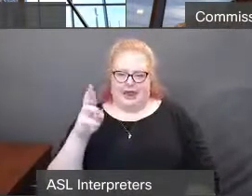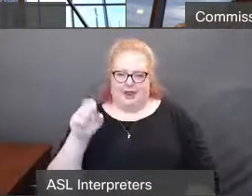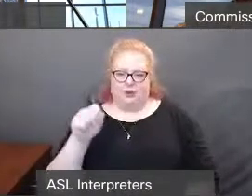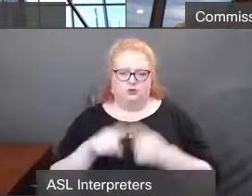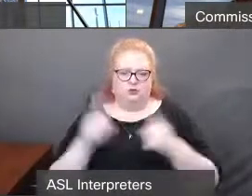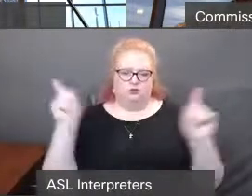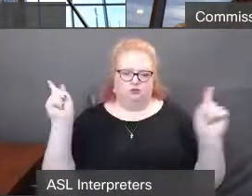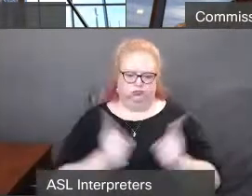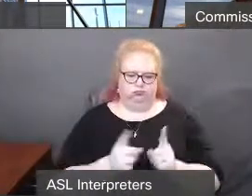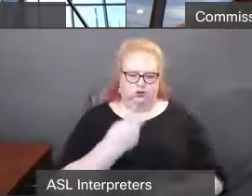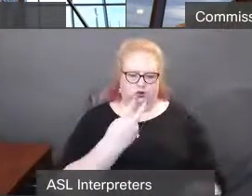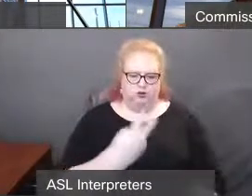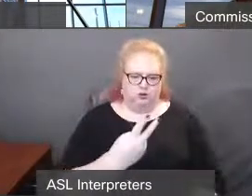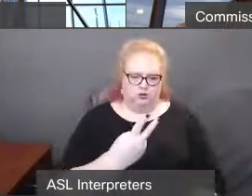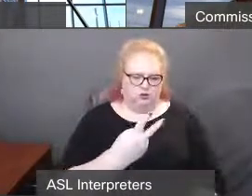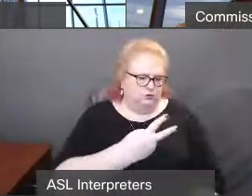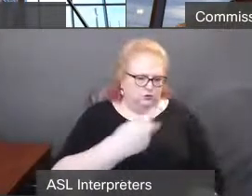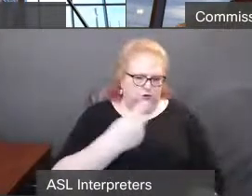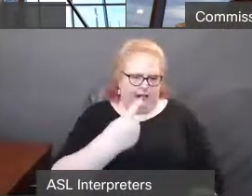a grading permit.